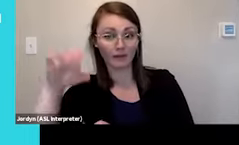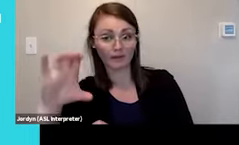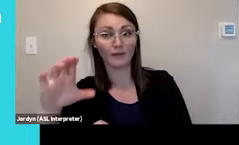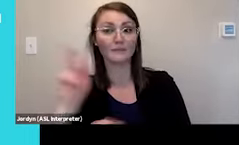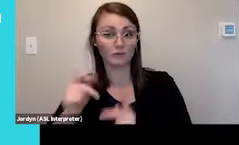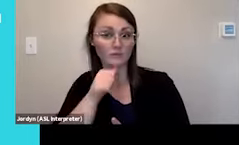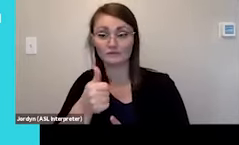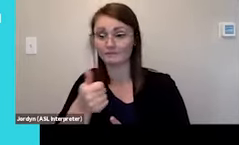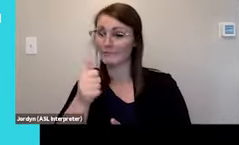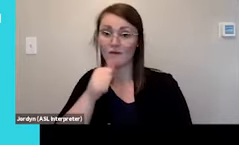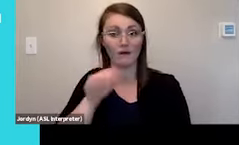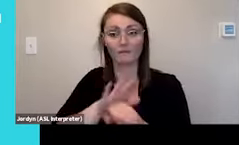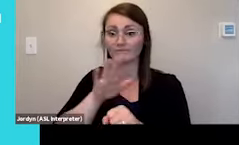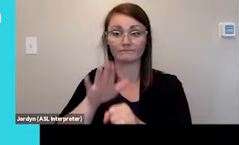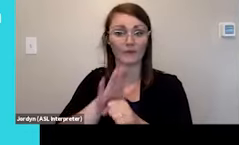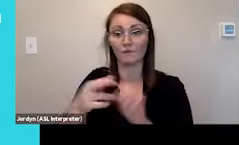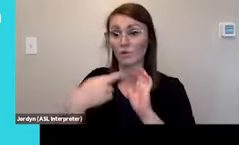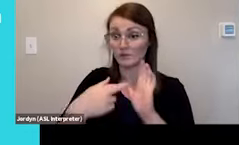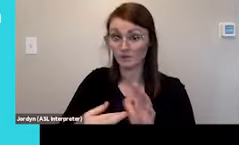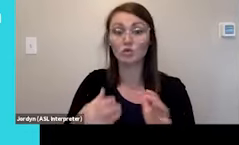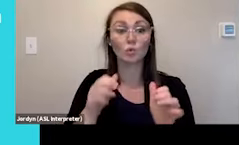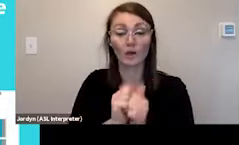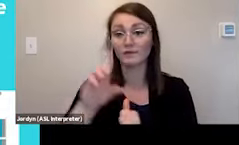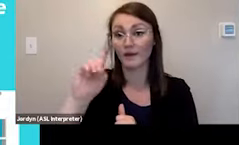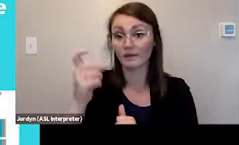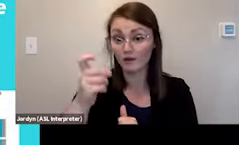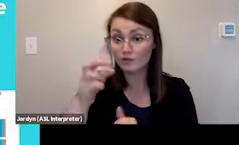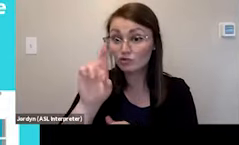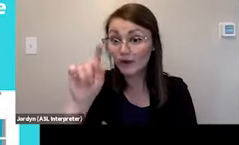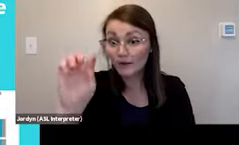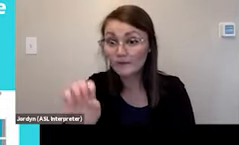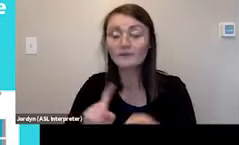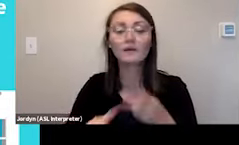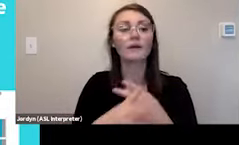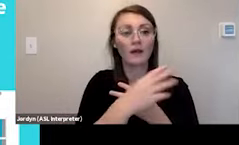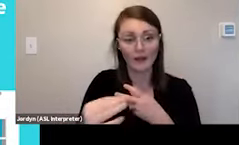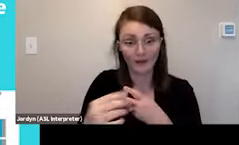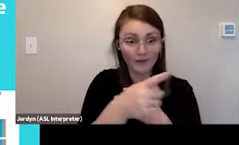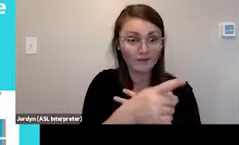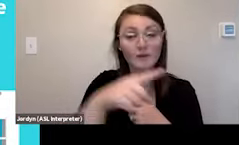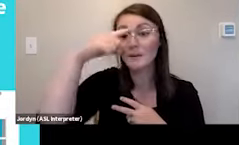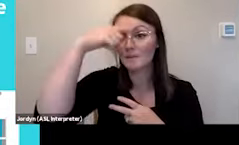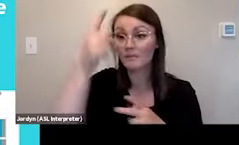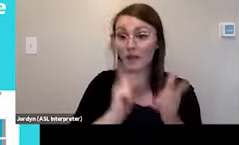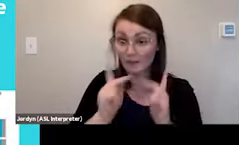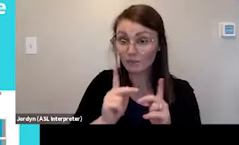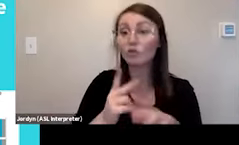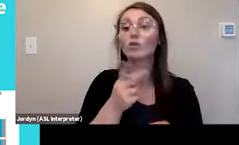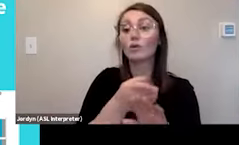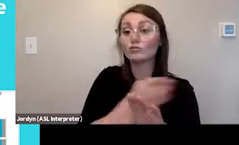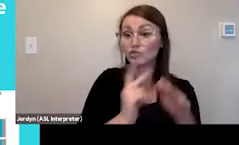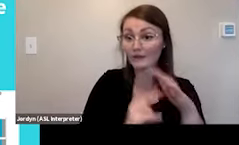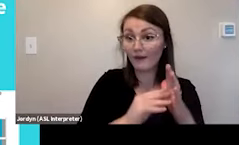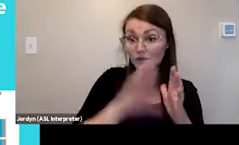diagnosis rates. They're also Black pre-K students are